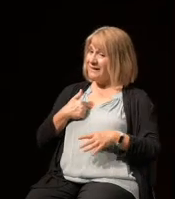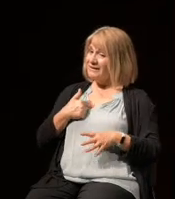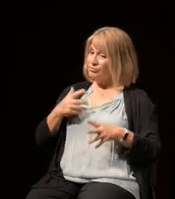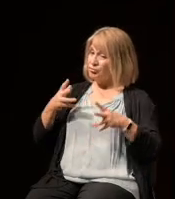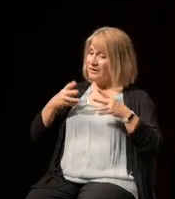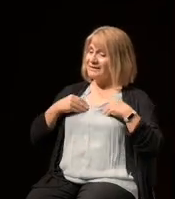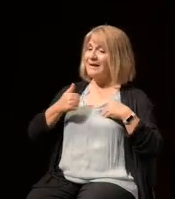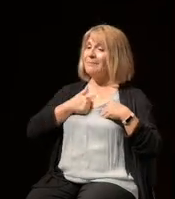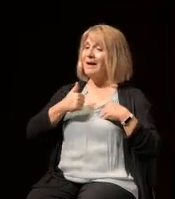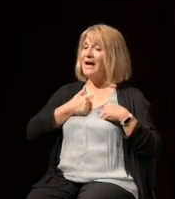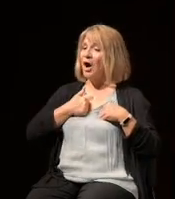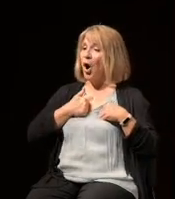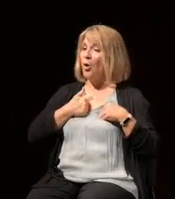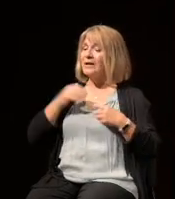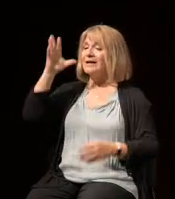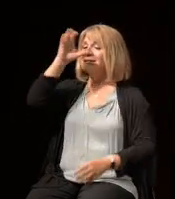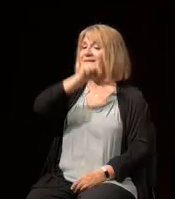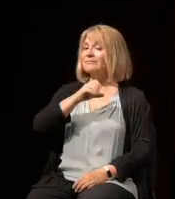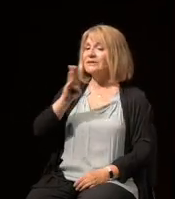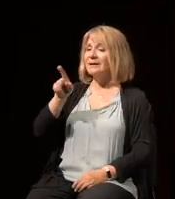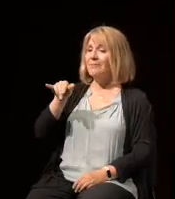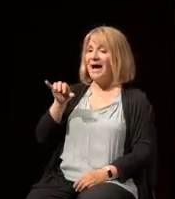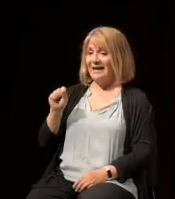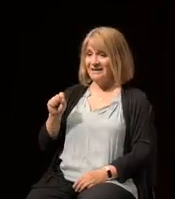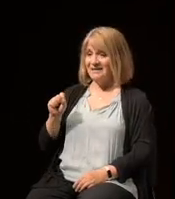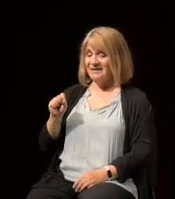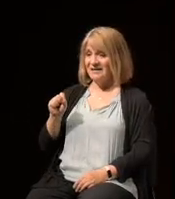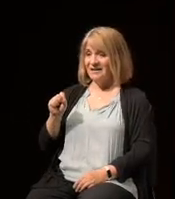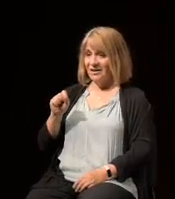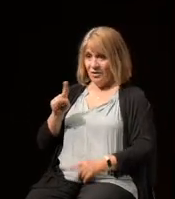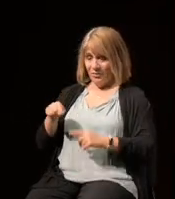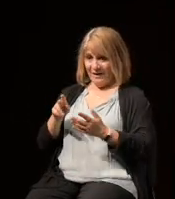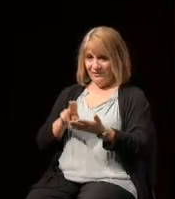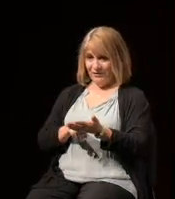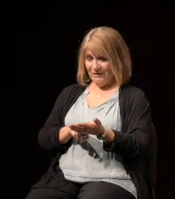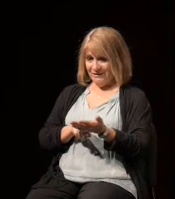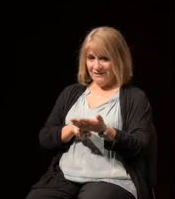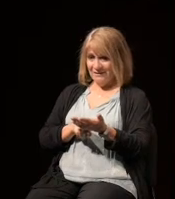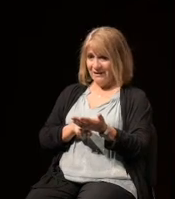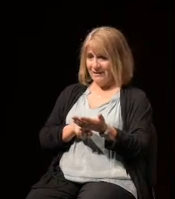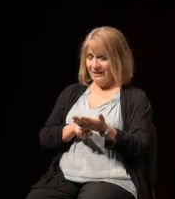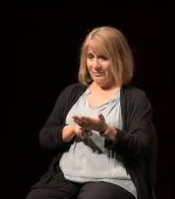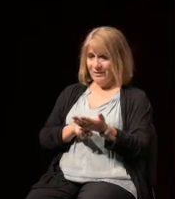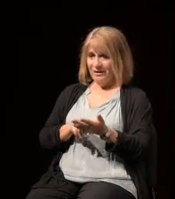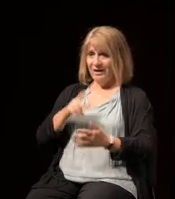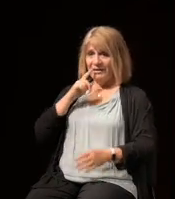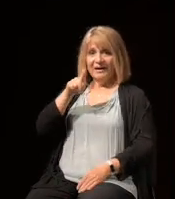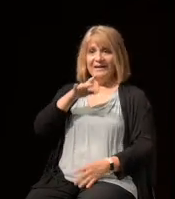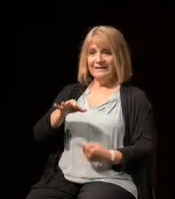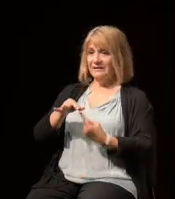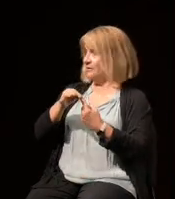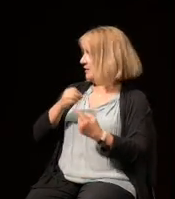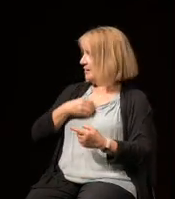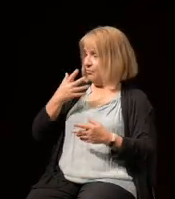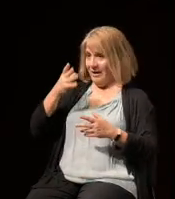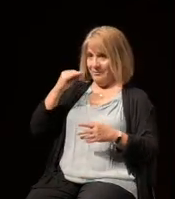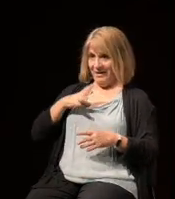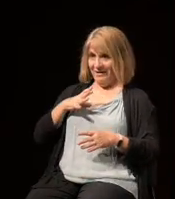You know, when I first signed up for it, I looked at him, you know, he's a neat white man that,